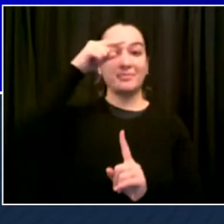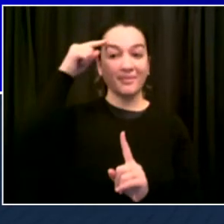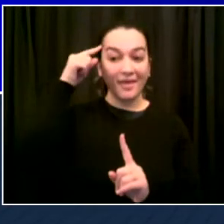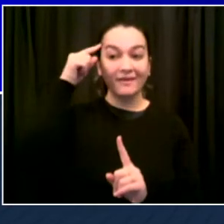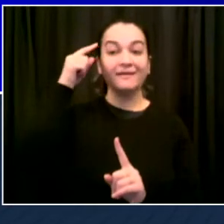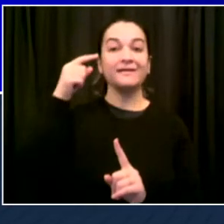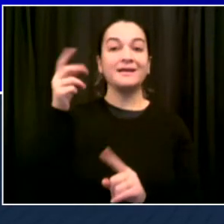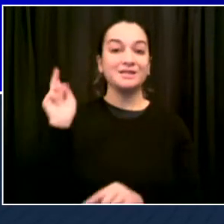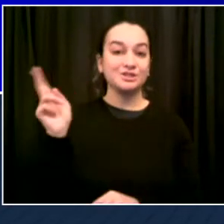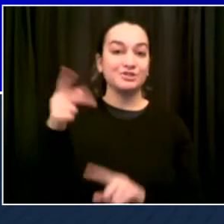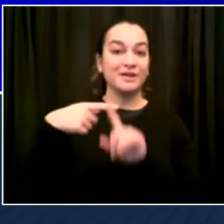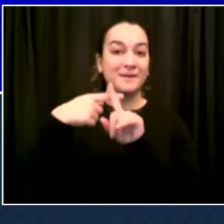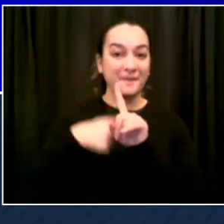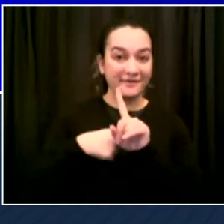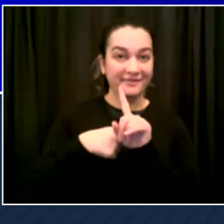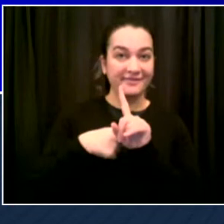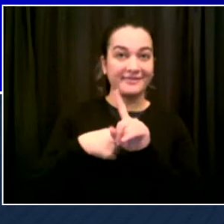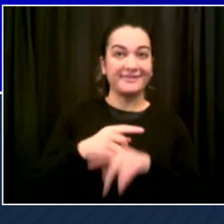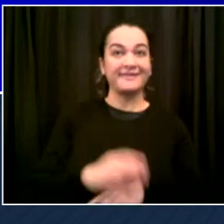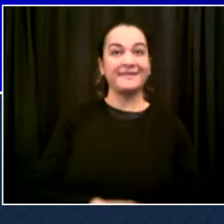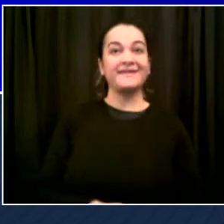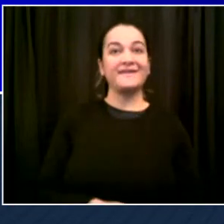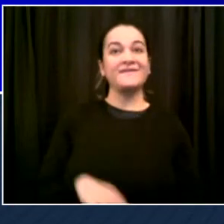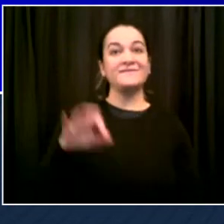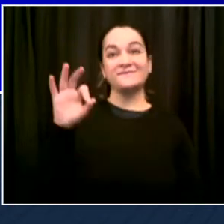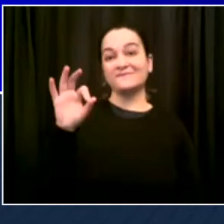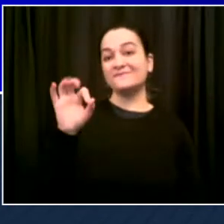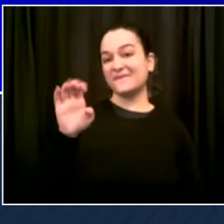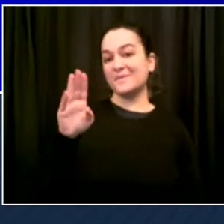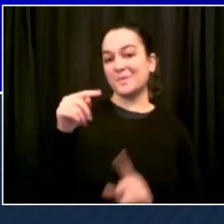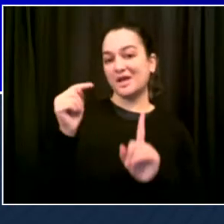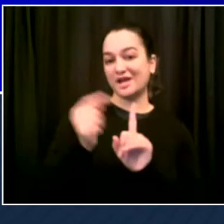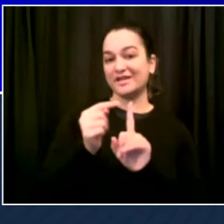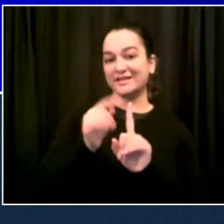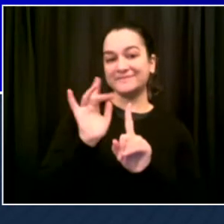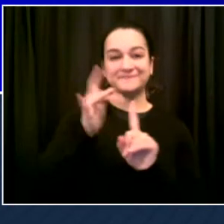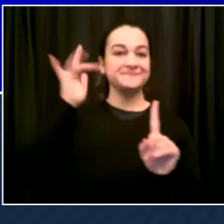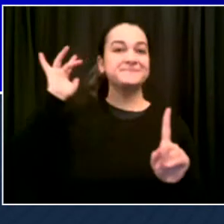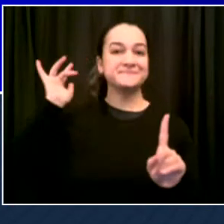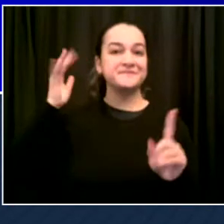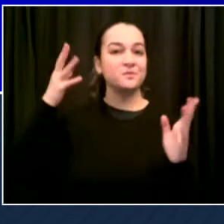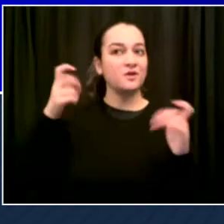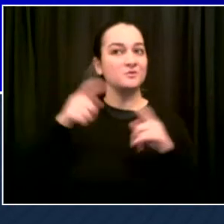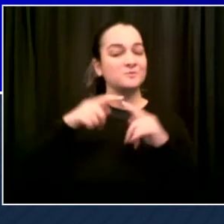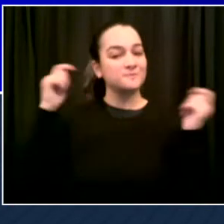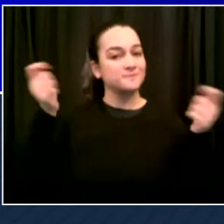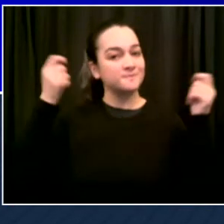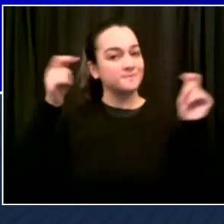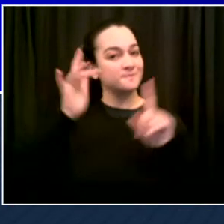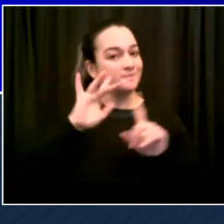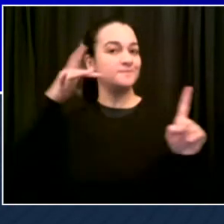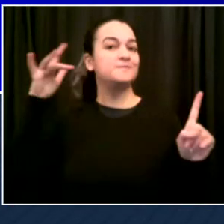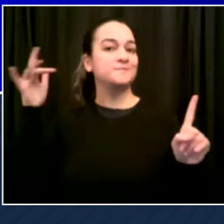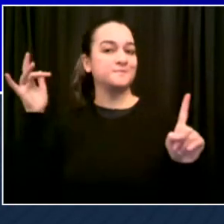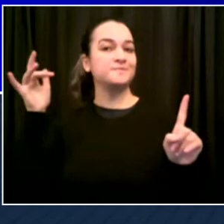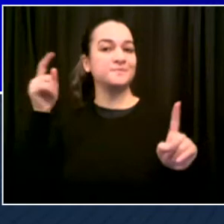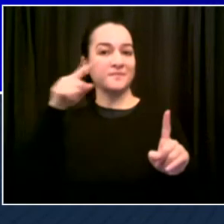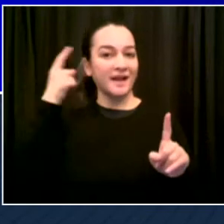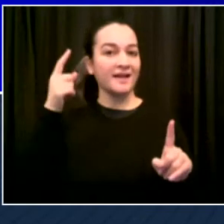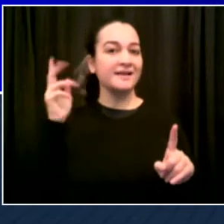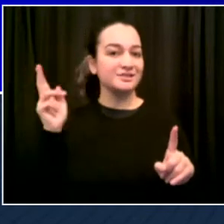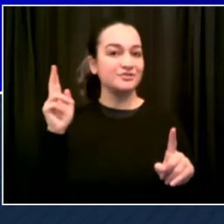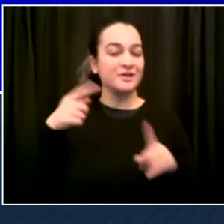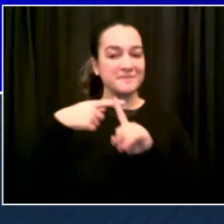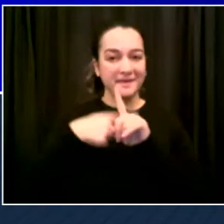to really think deeply about the history of this country. And not just the contributions of the most famous African Americans in our history,